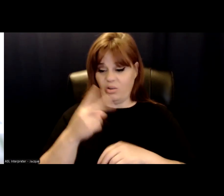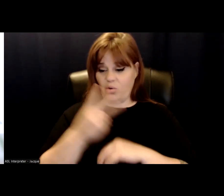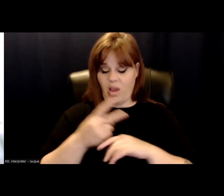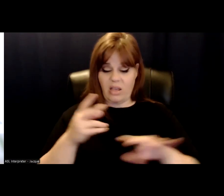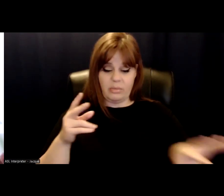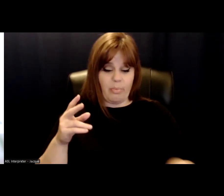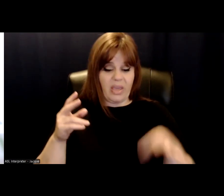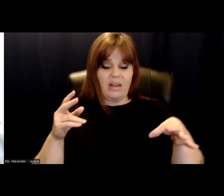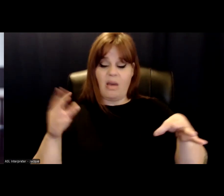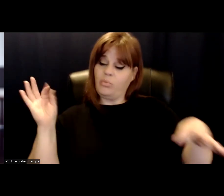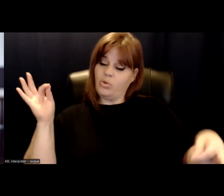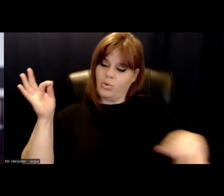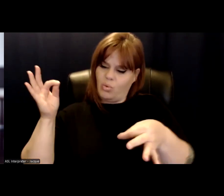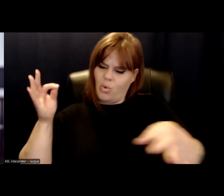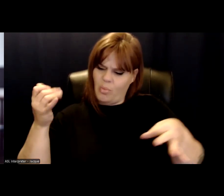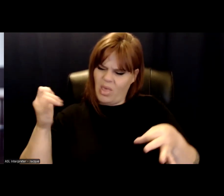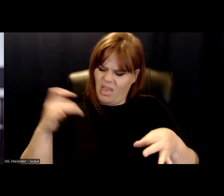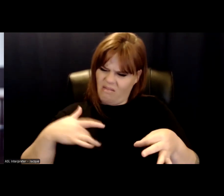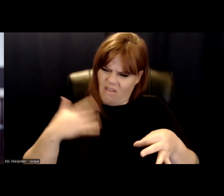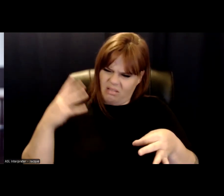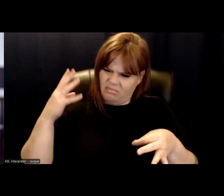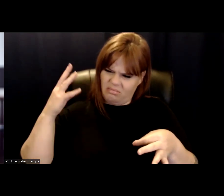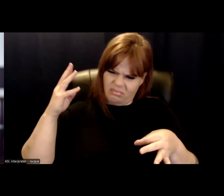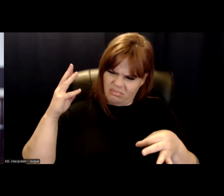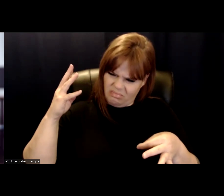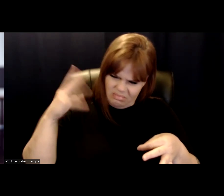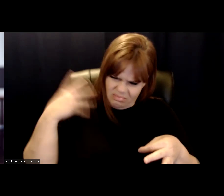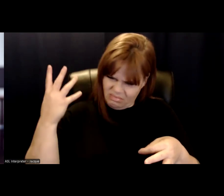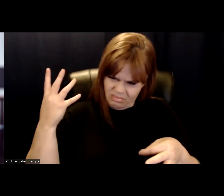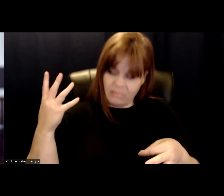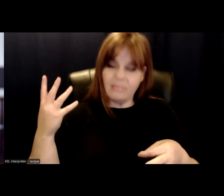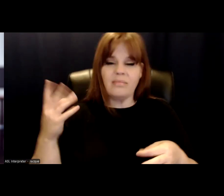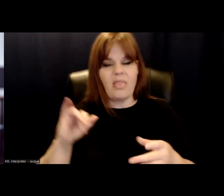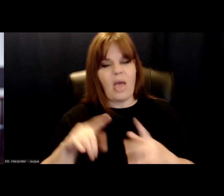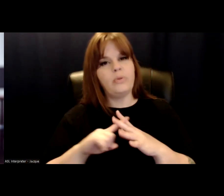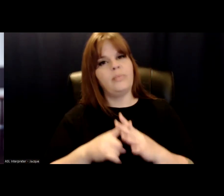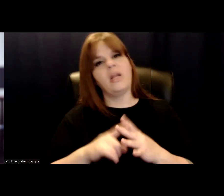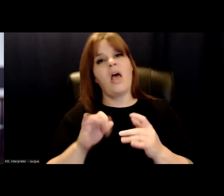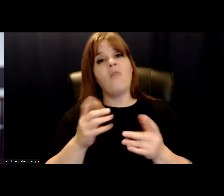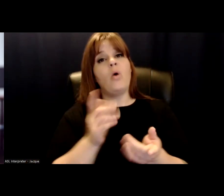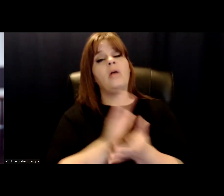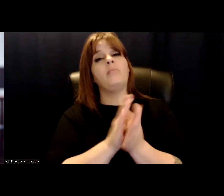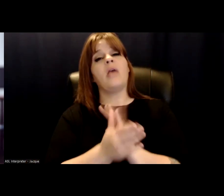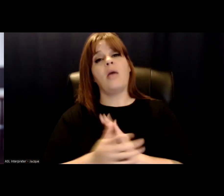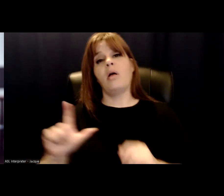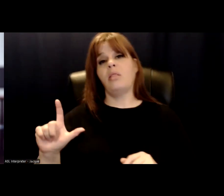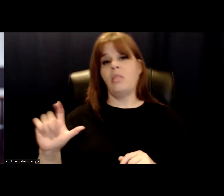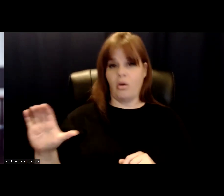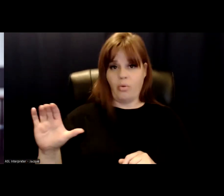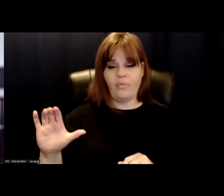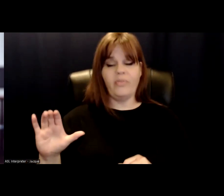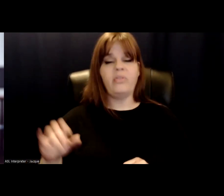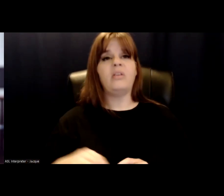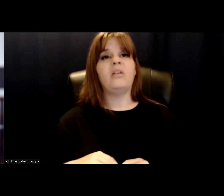seem insane. So that was the beginning of what turned out to be long COVID.